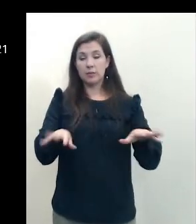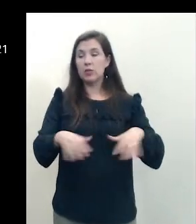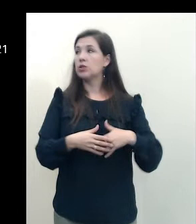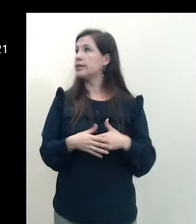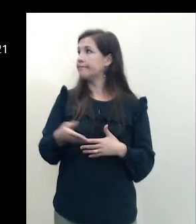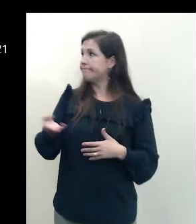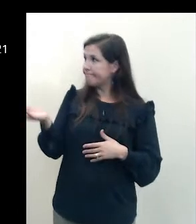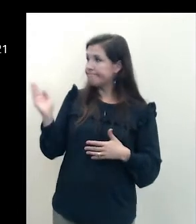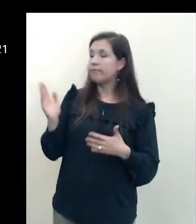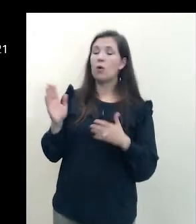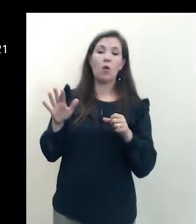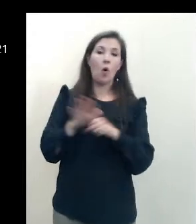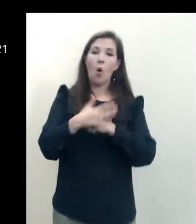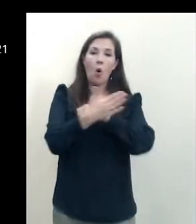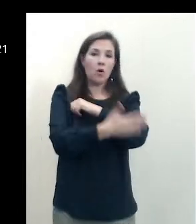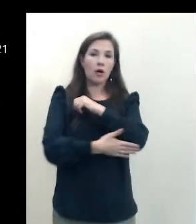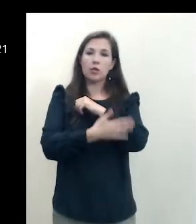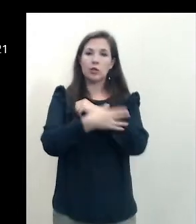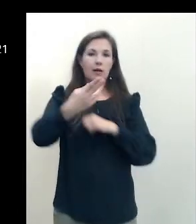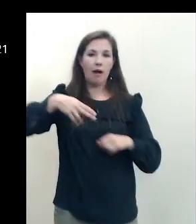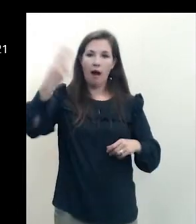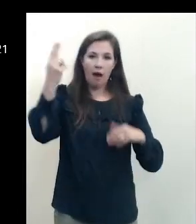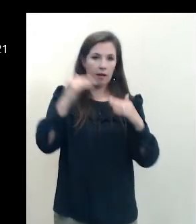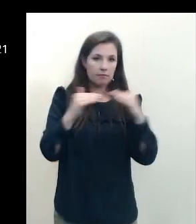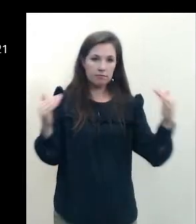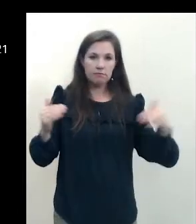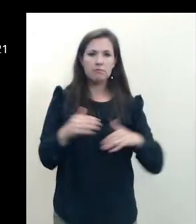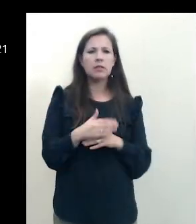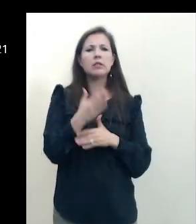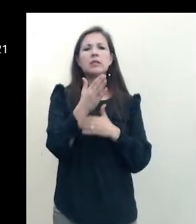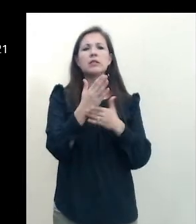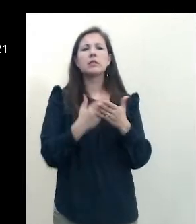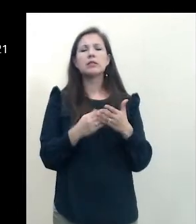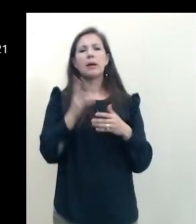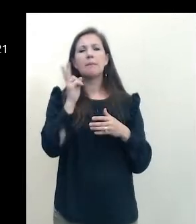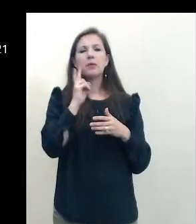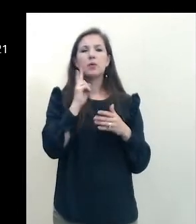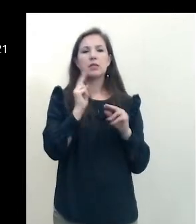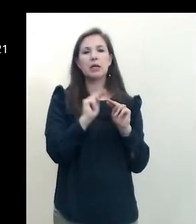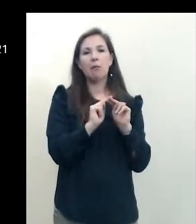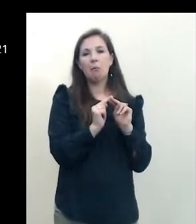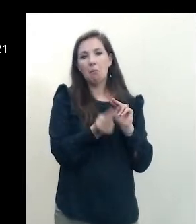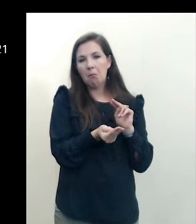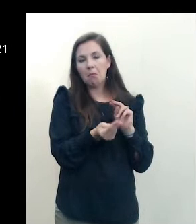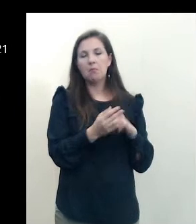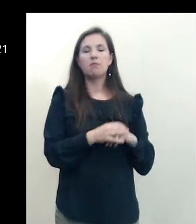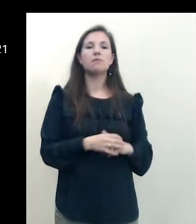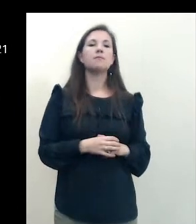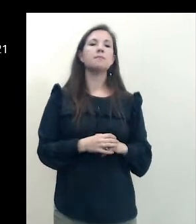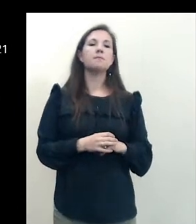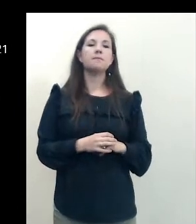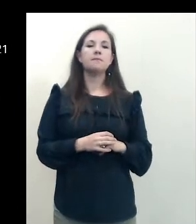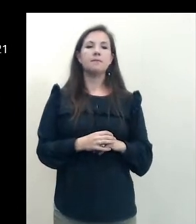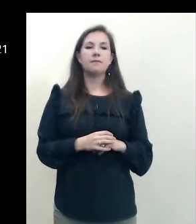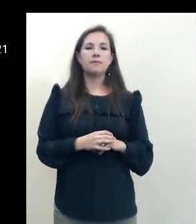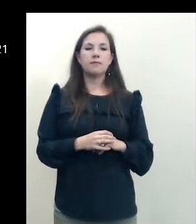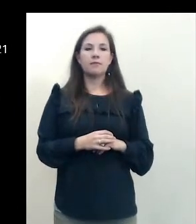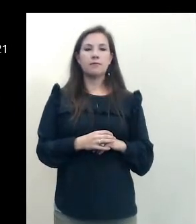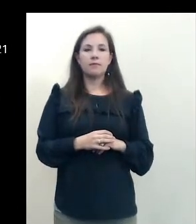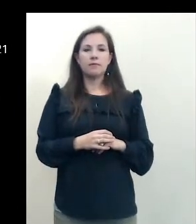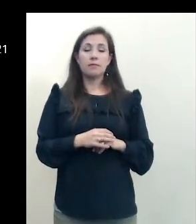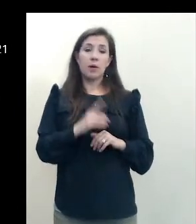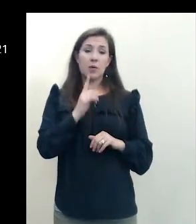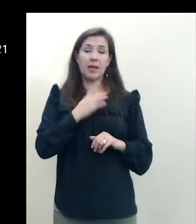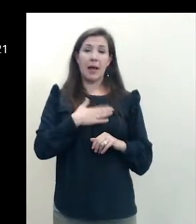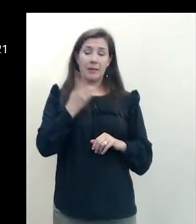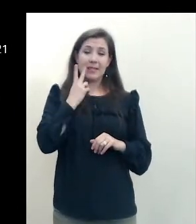the entire country is in the high category. There are some areas where they're seeing reductions. I'm actually really glad